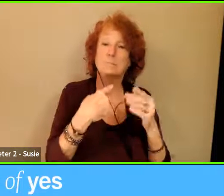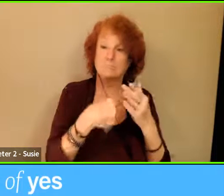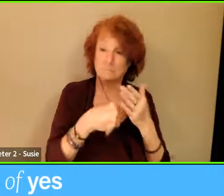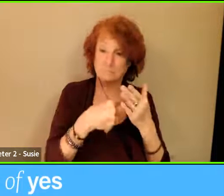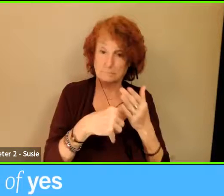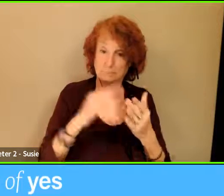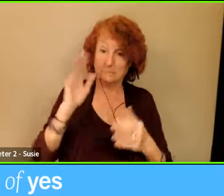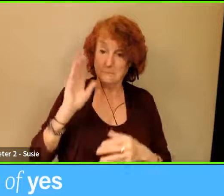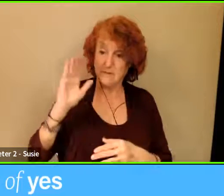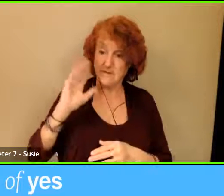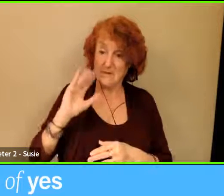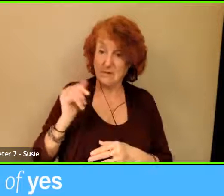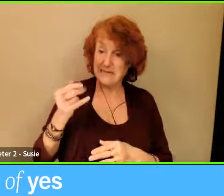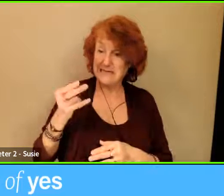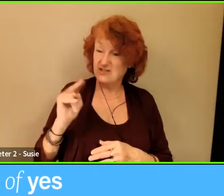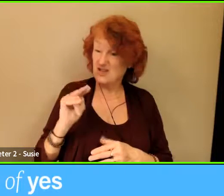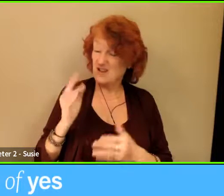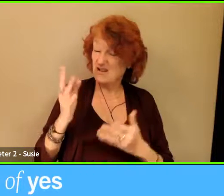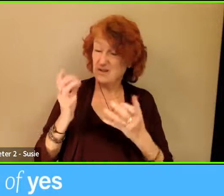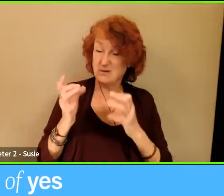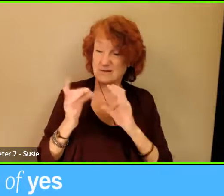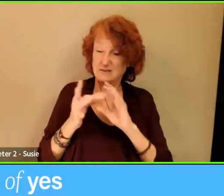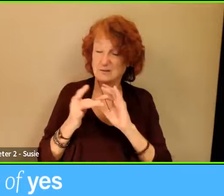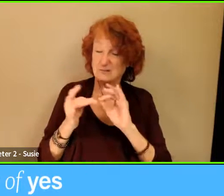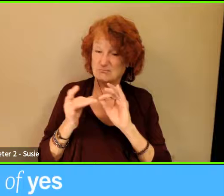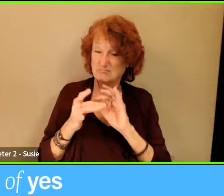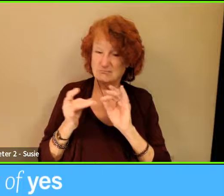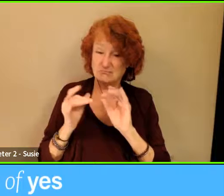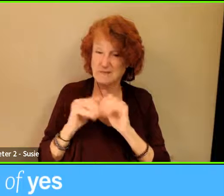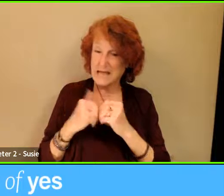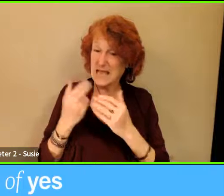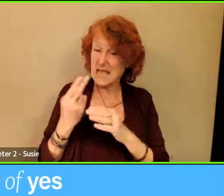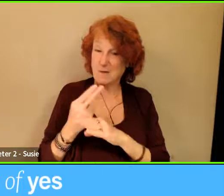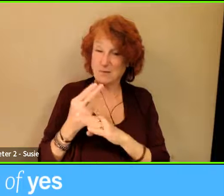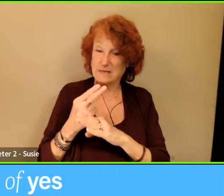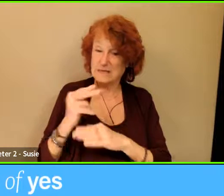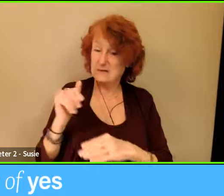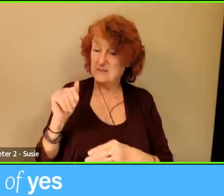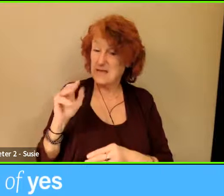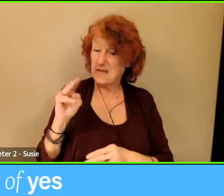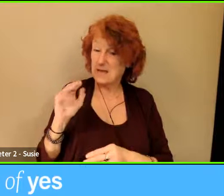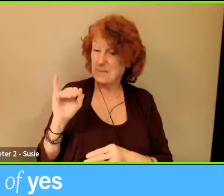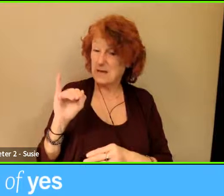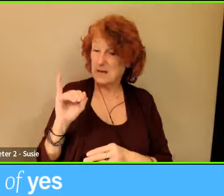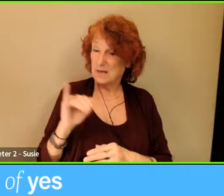if John, you want to just say a little bit of just like how we use the AMI?